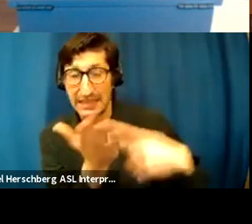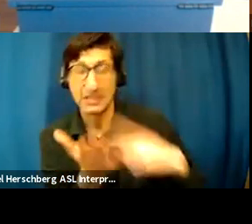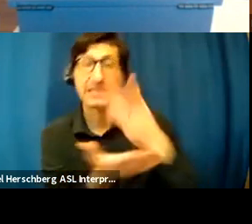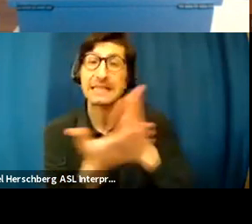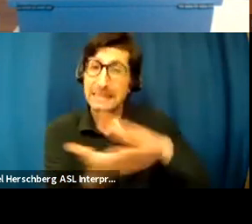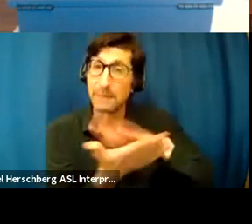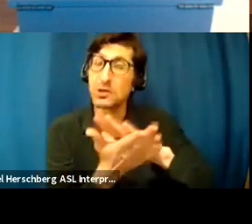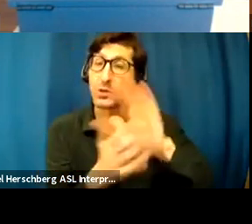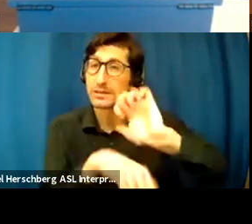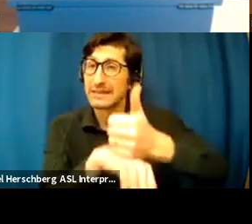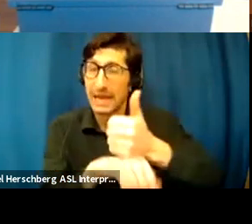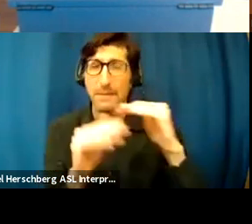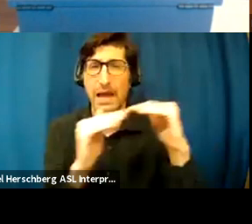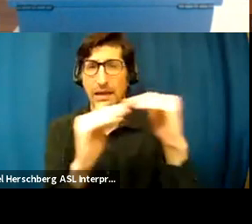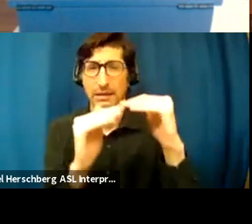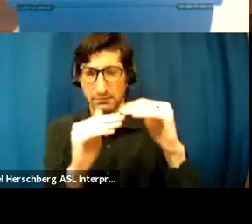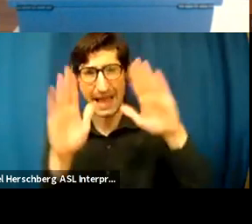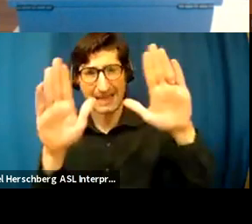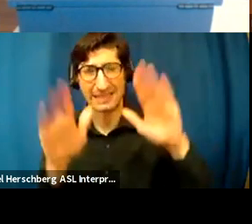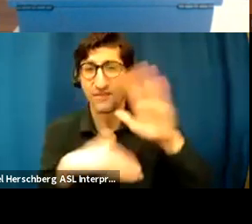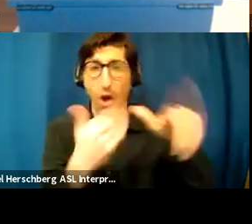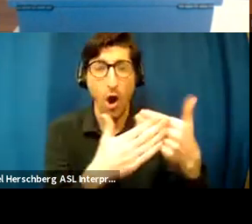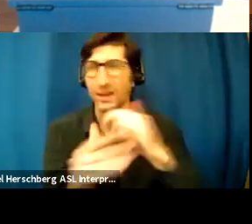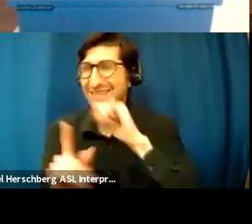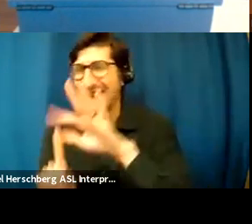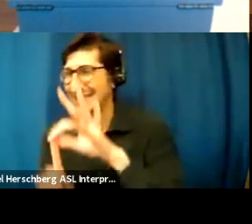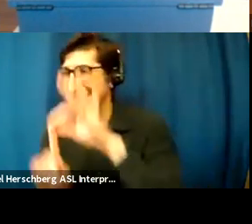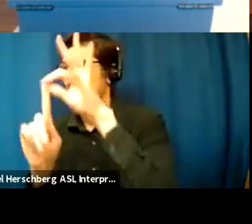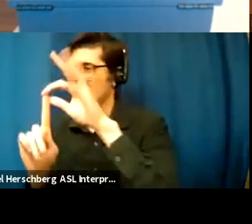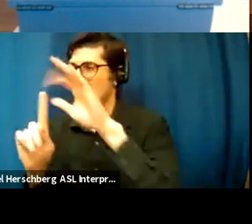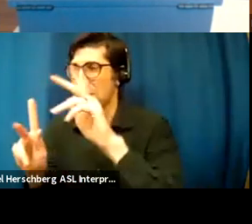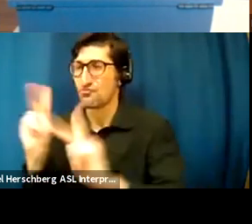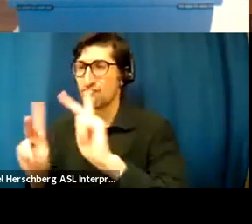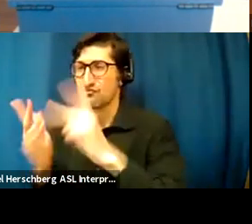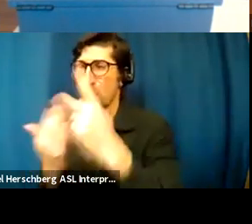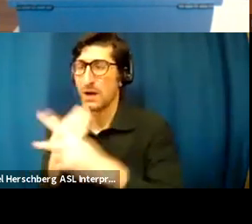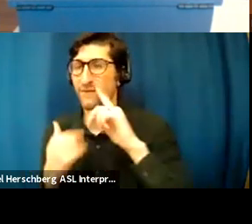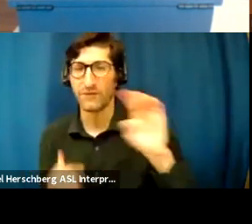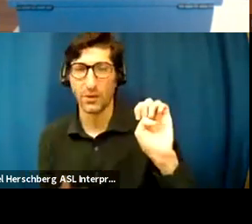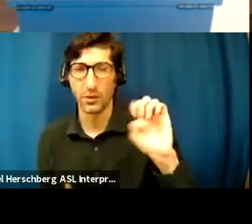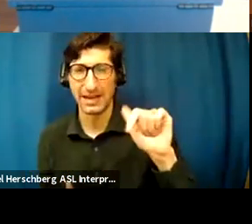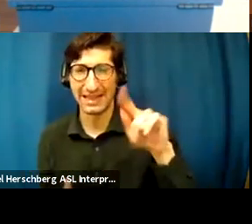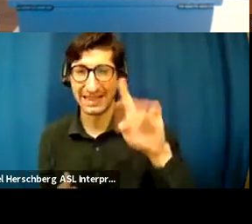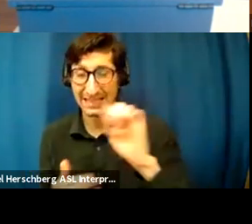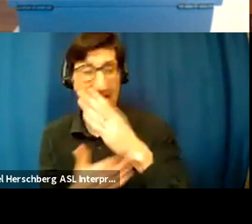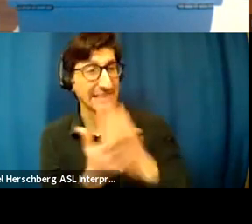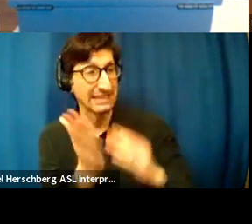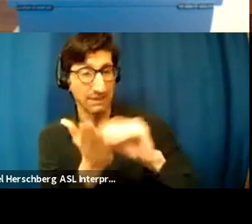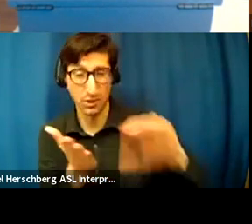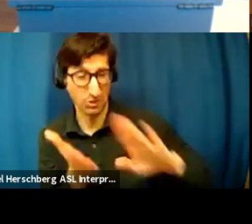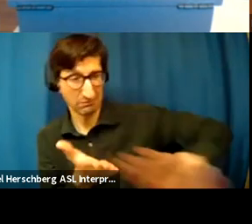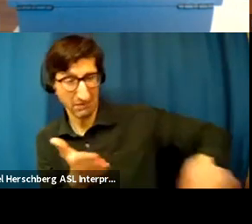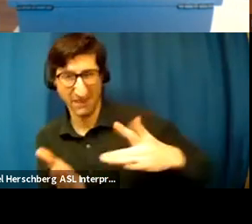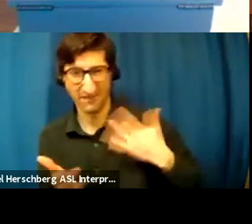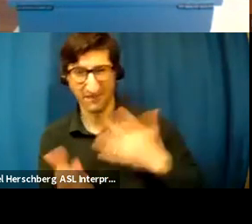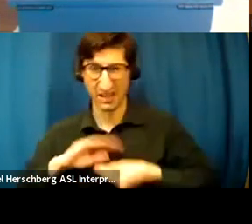for excellence for all and not a separate elitist program that leaves students that aren't selected feeling unworthy or unable to access